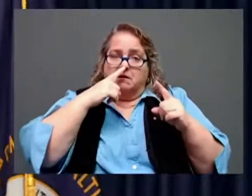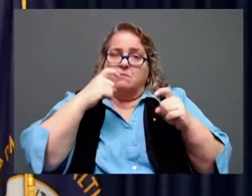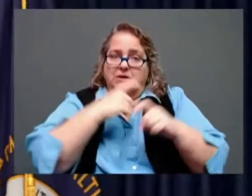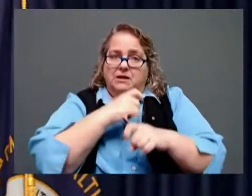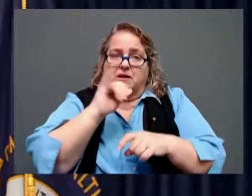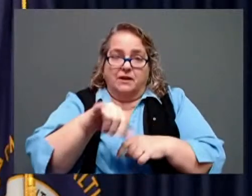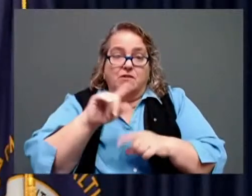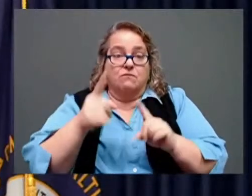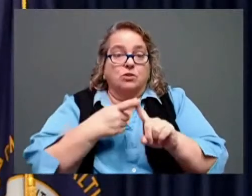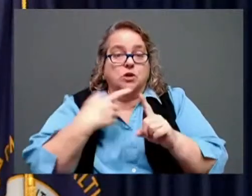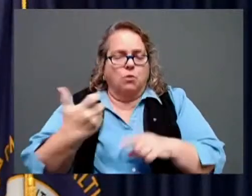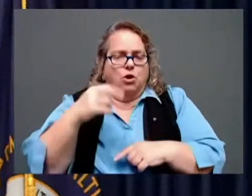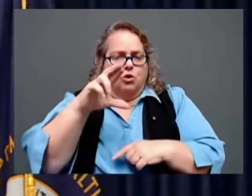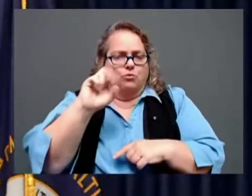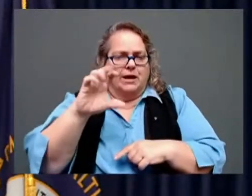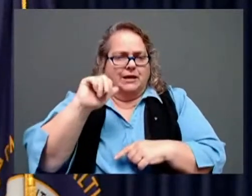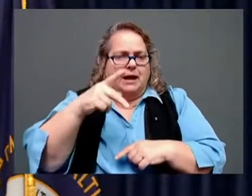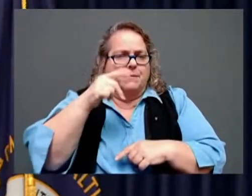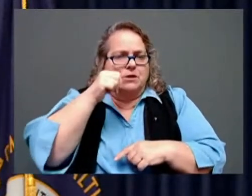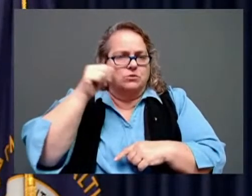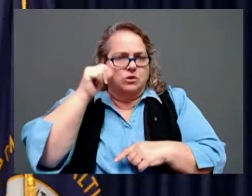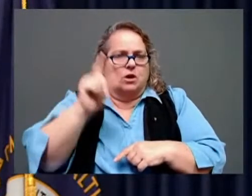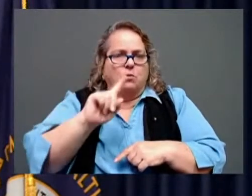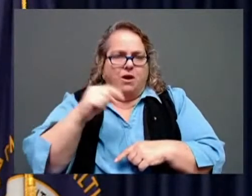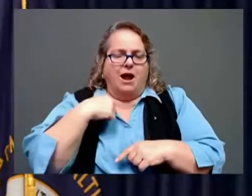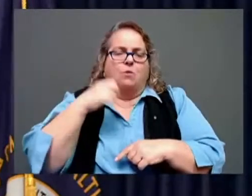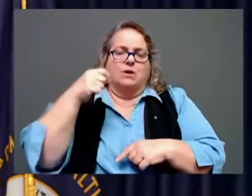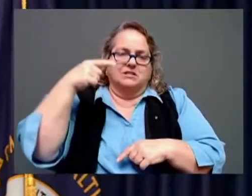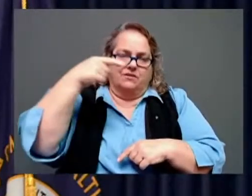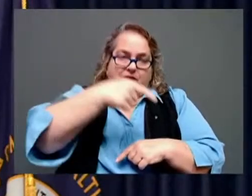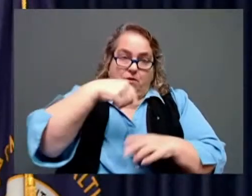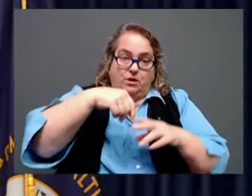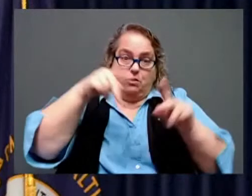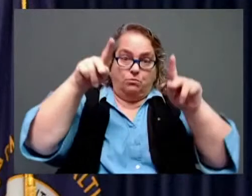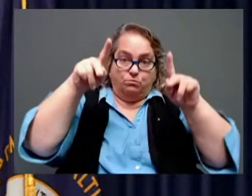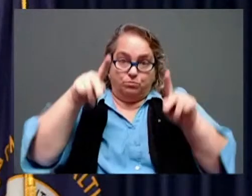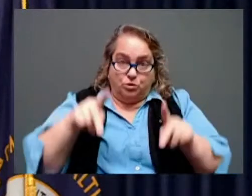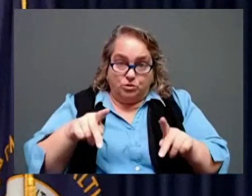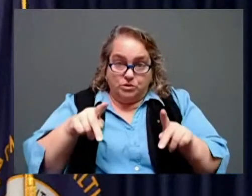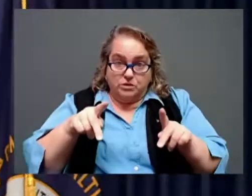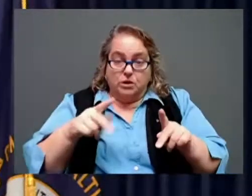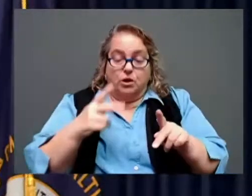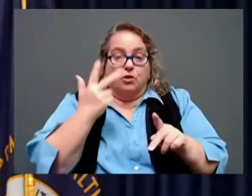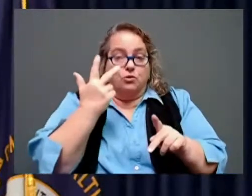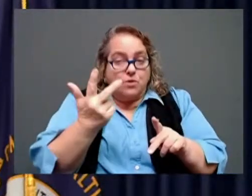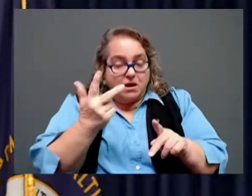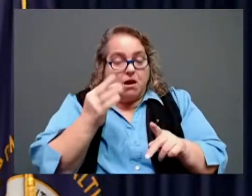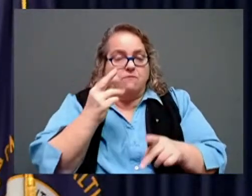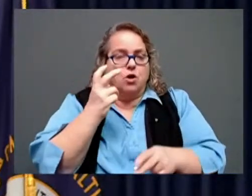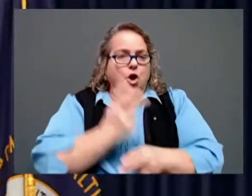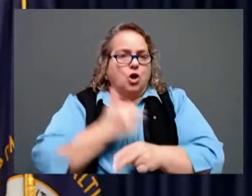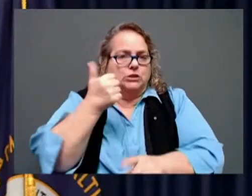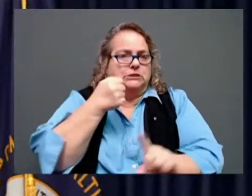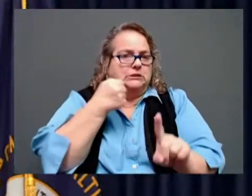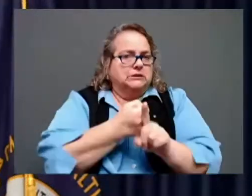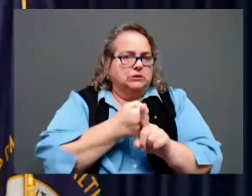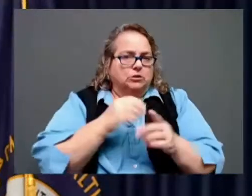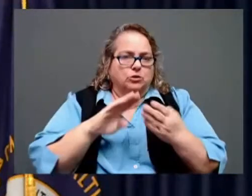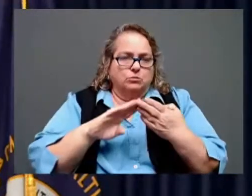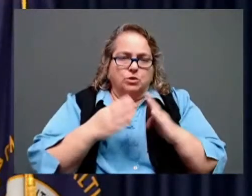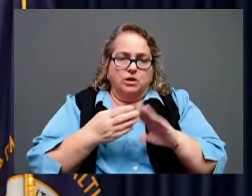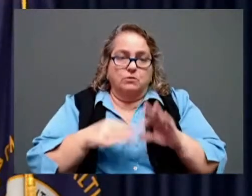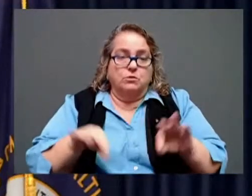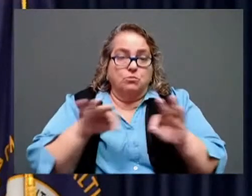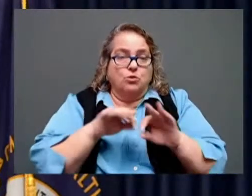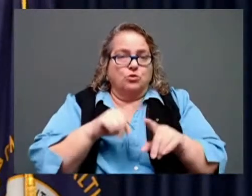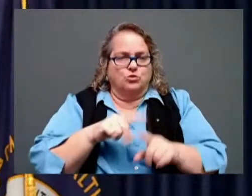yesterday where I was on the ground in person in 3 of the hardest hit communities. Important to see it